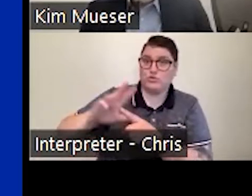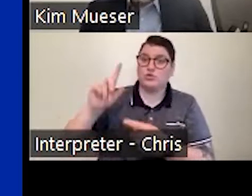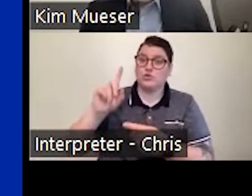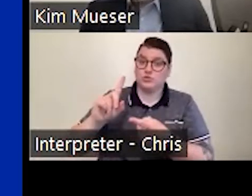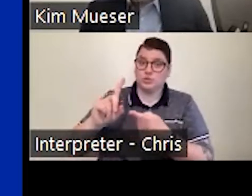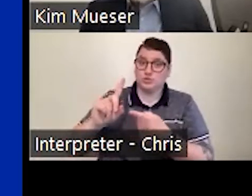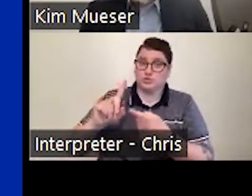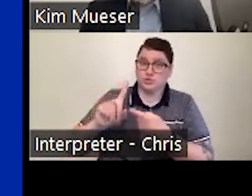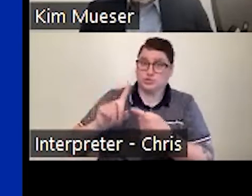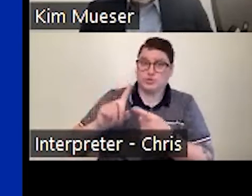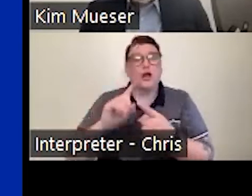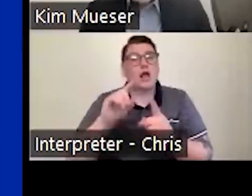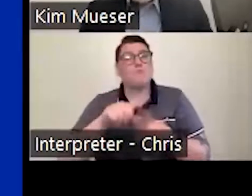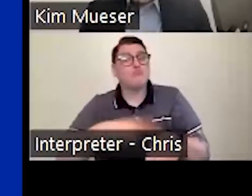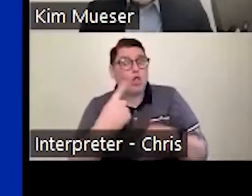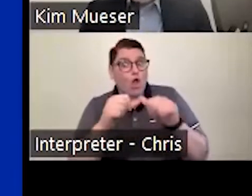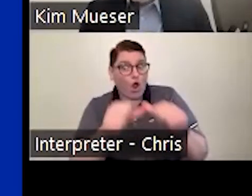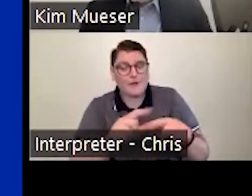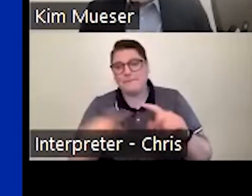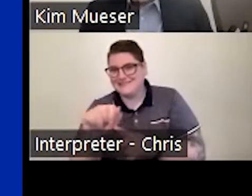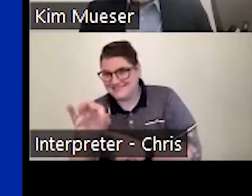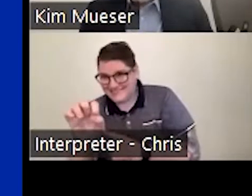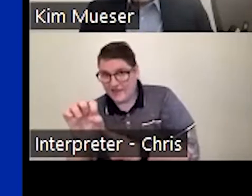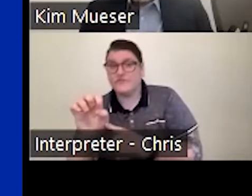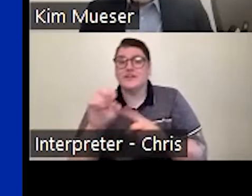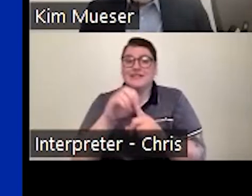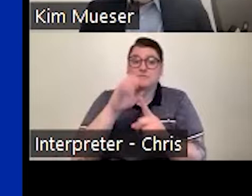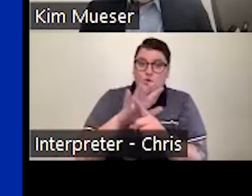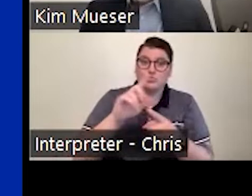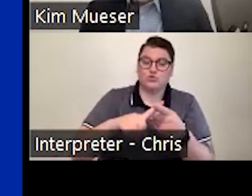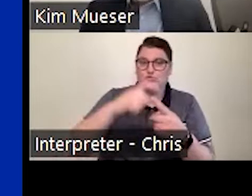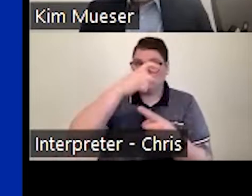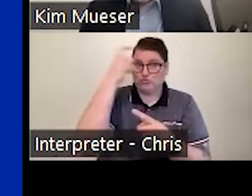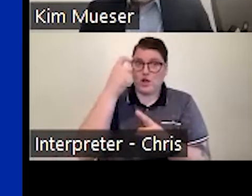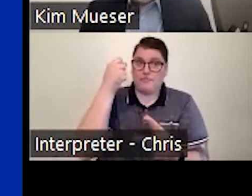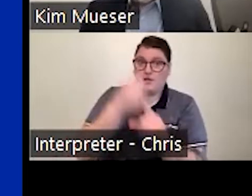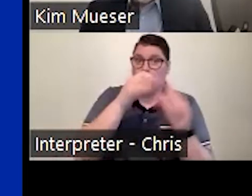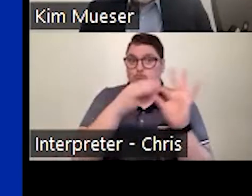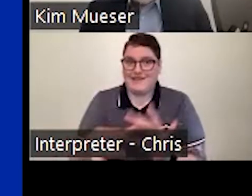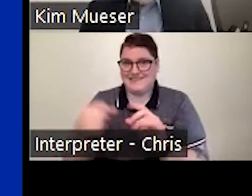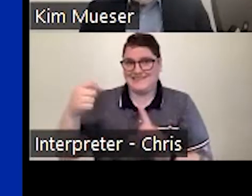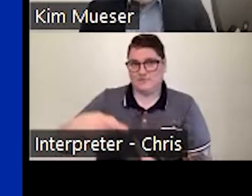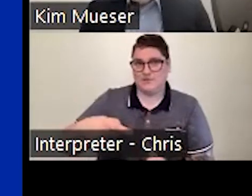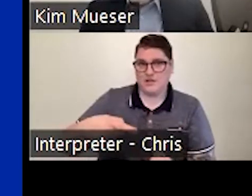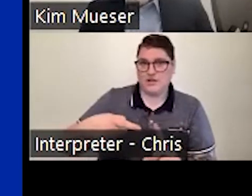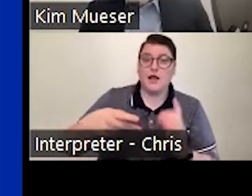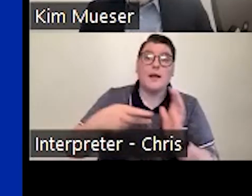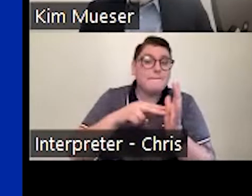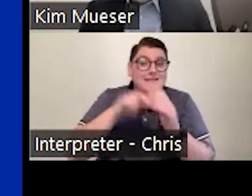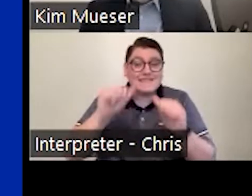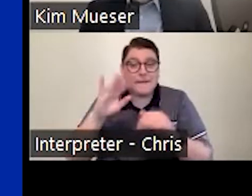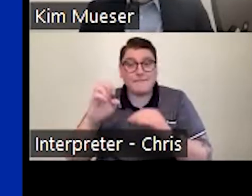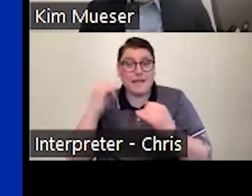safe but anxiety-provoking trauma-related stimuli. And this includes imaginal stimuli and in